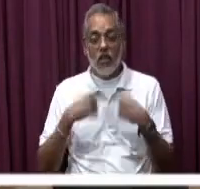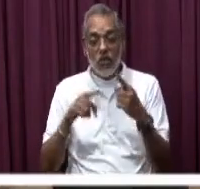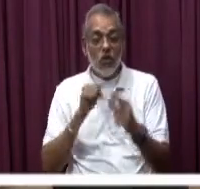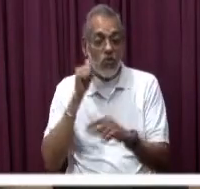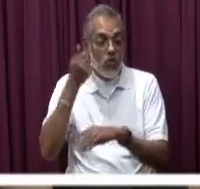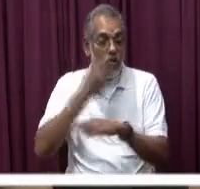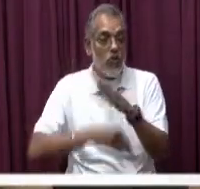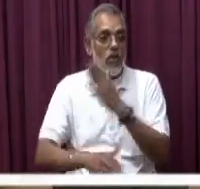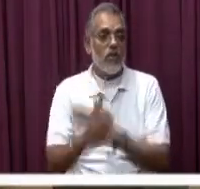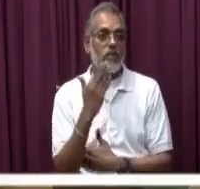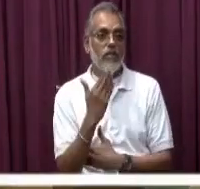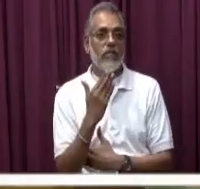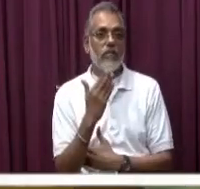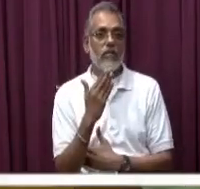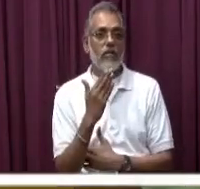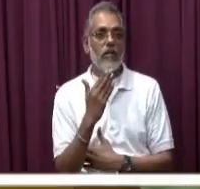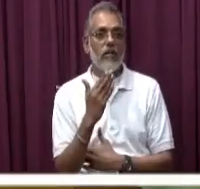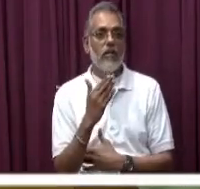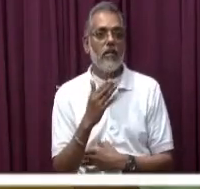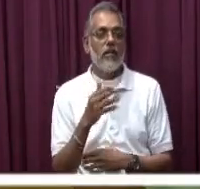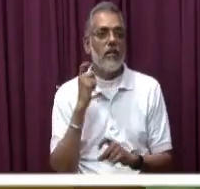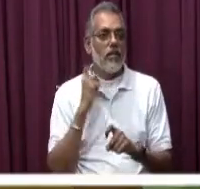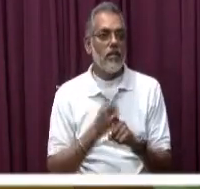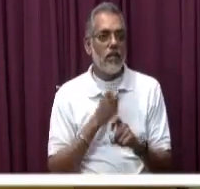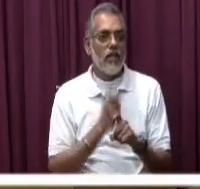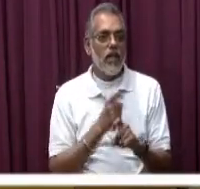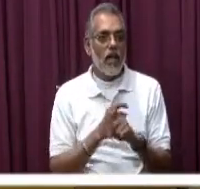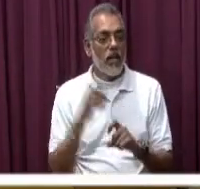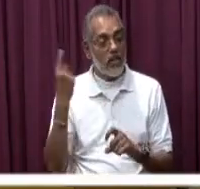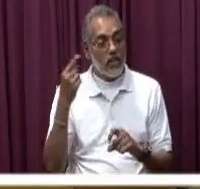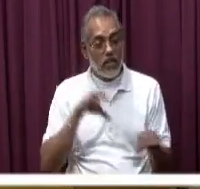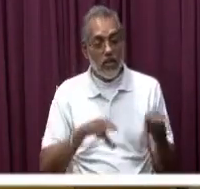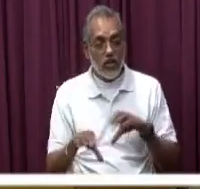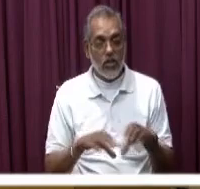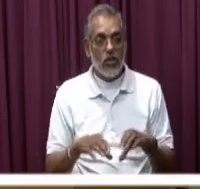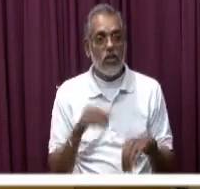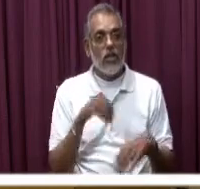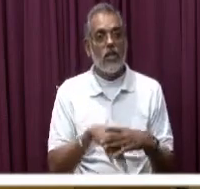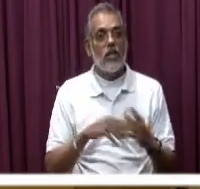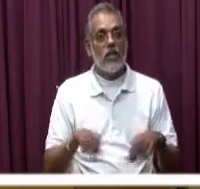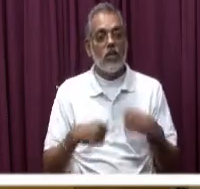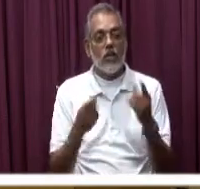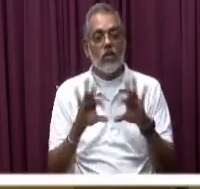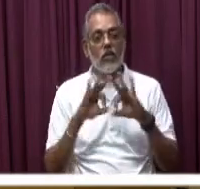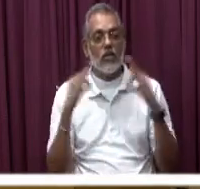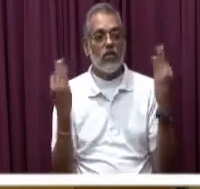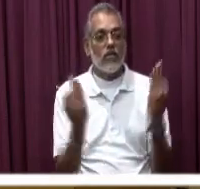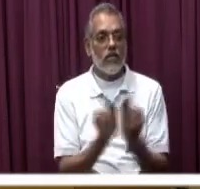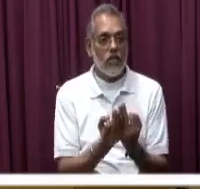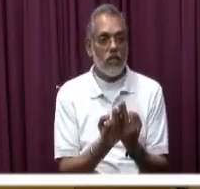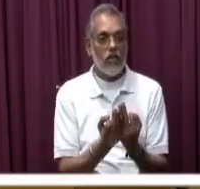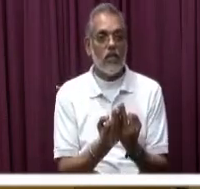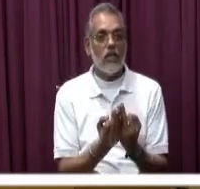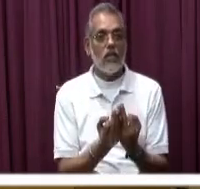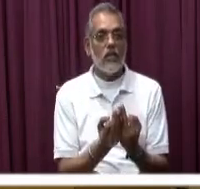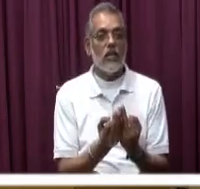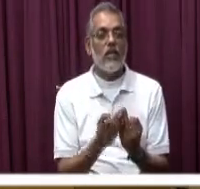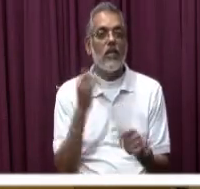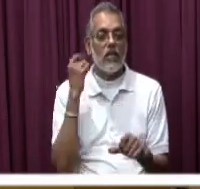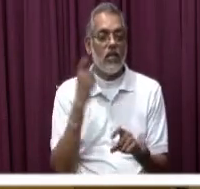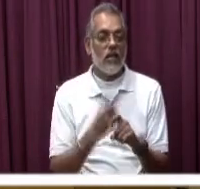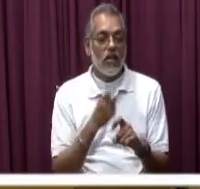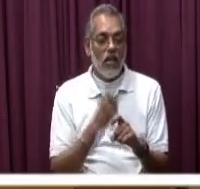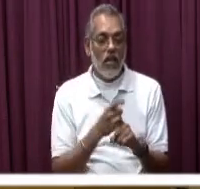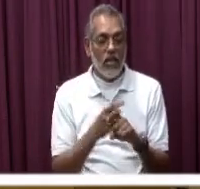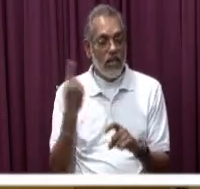morning. The toughest mission that there is right now is a mission to your own family. That's the hardest mission